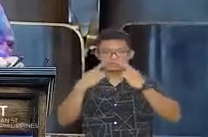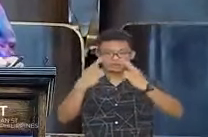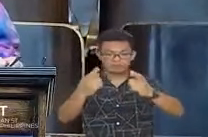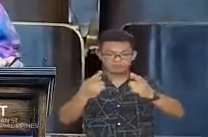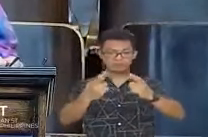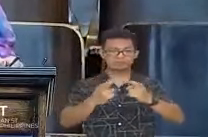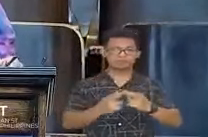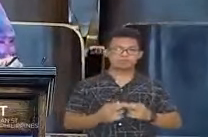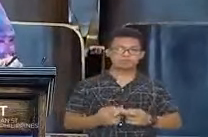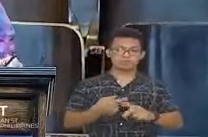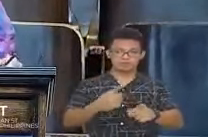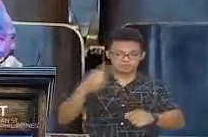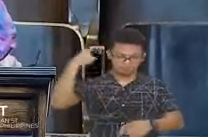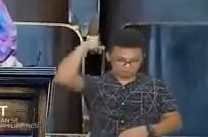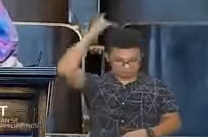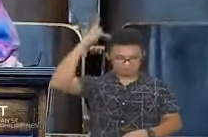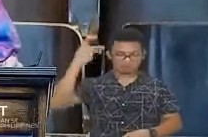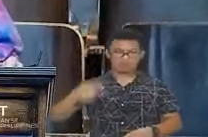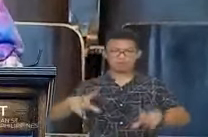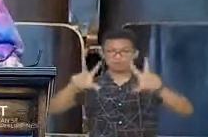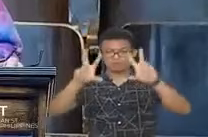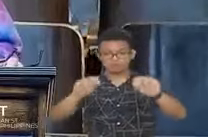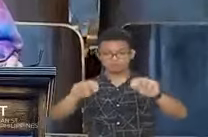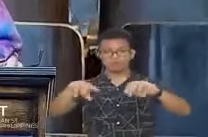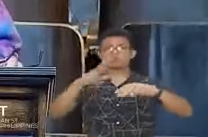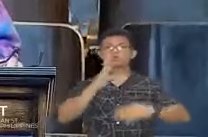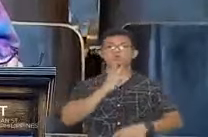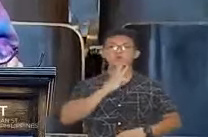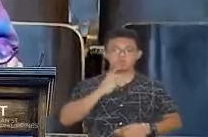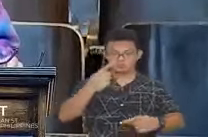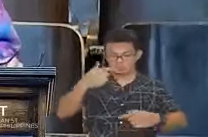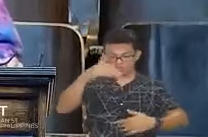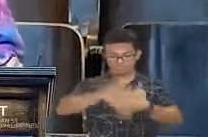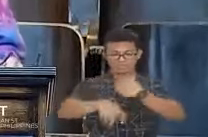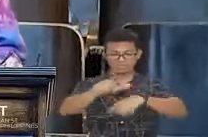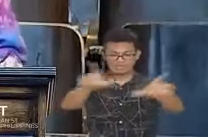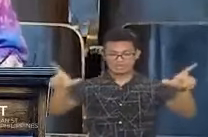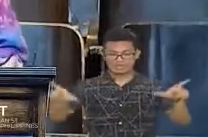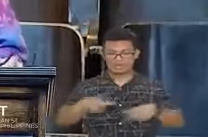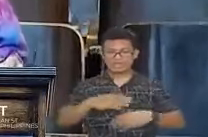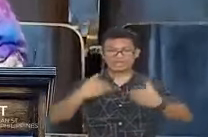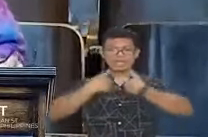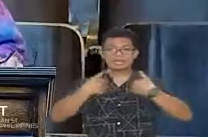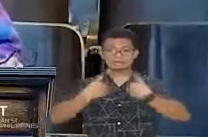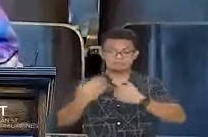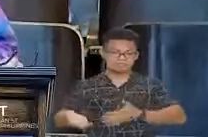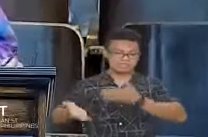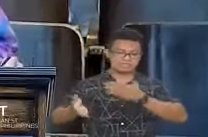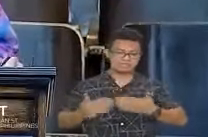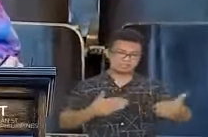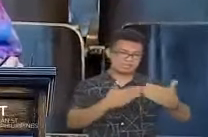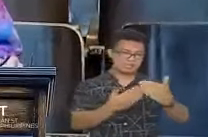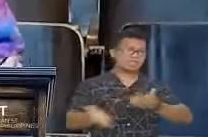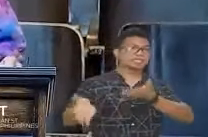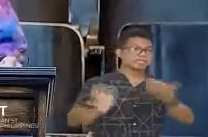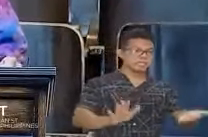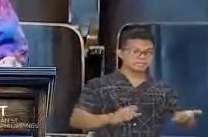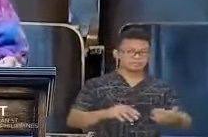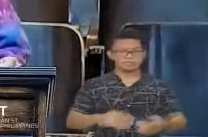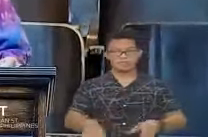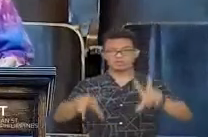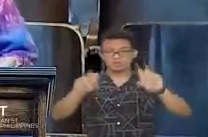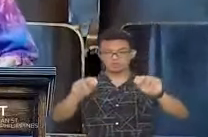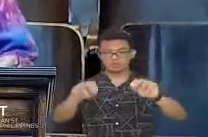grasses dried up. There was no water. The animals were dying.